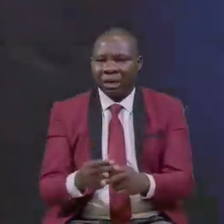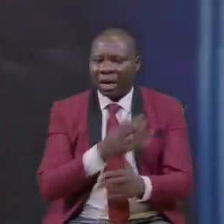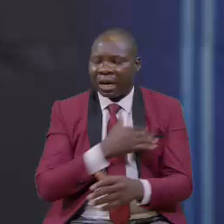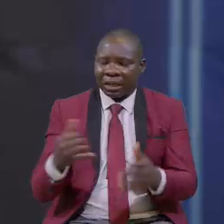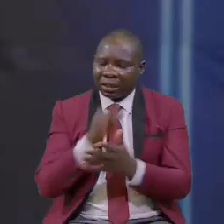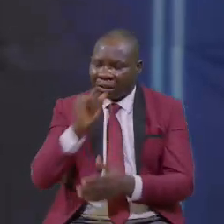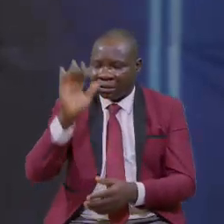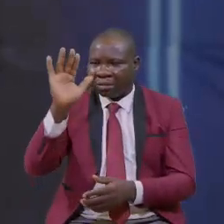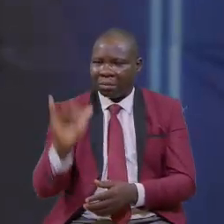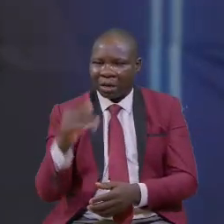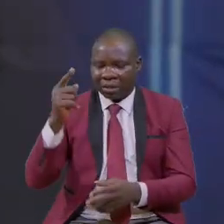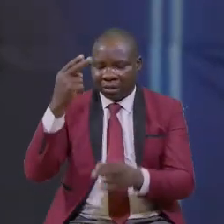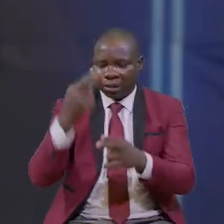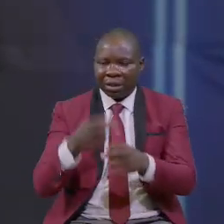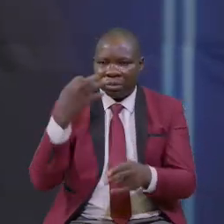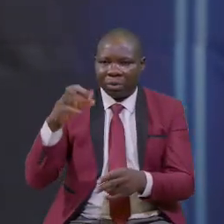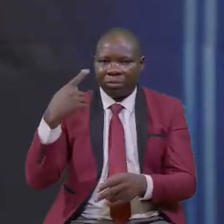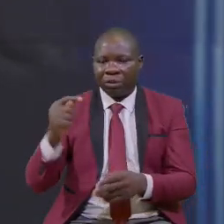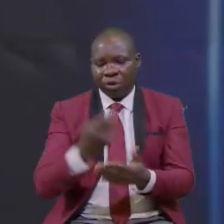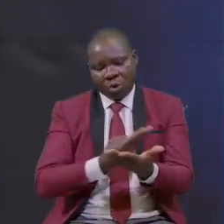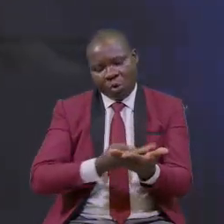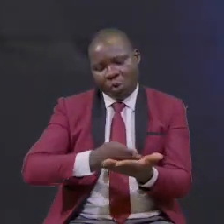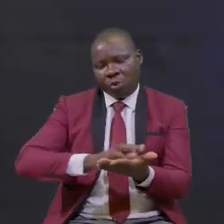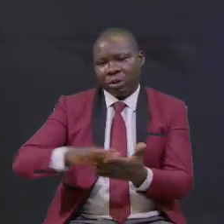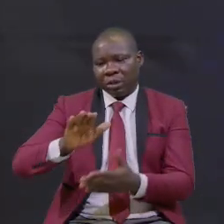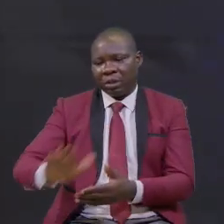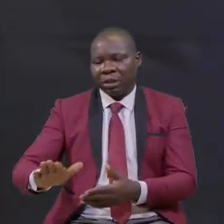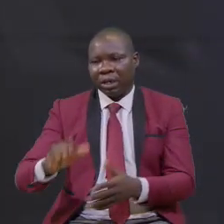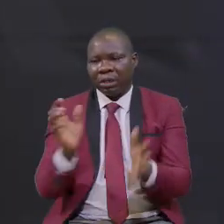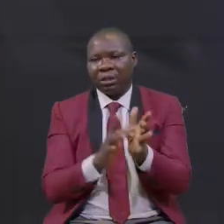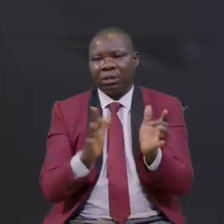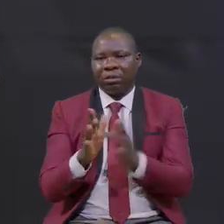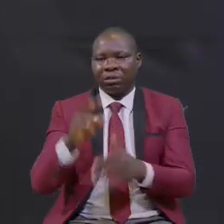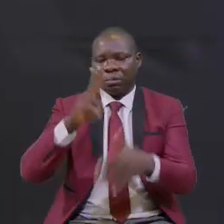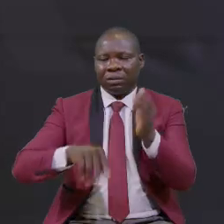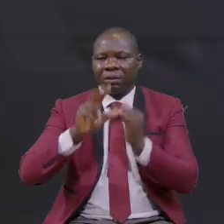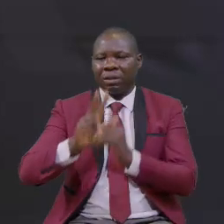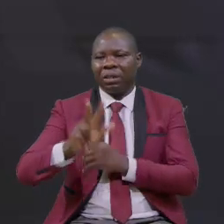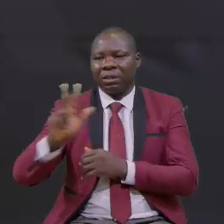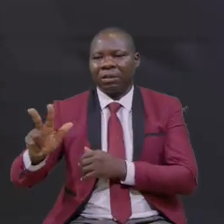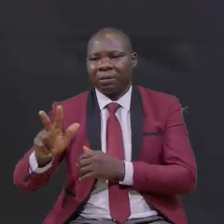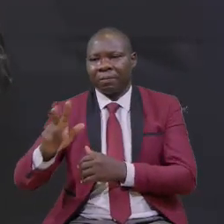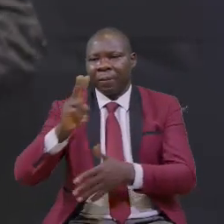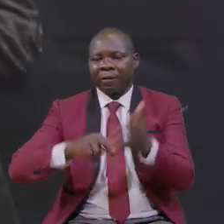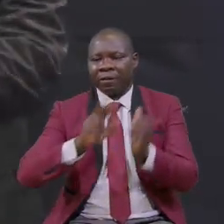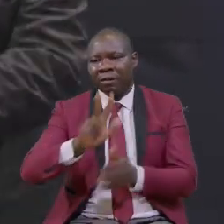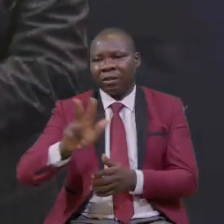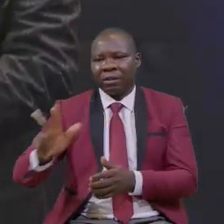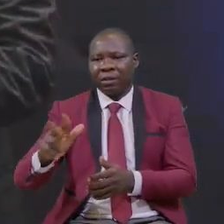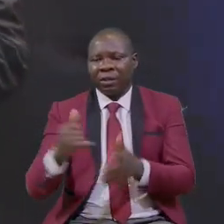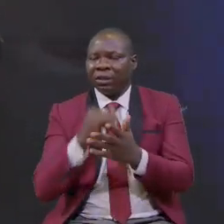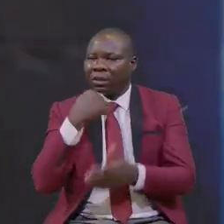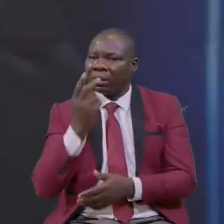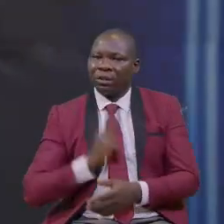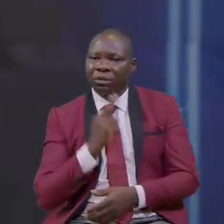of thy holy child Jesus. Look at verse 33. In verse 33, it tells